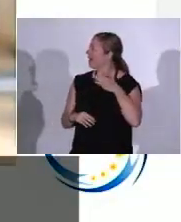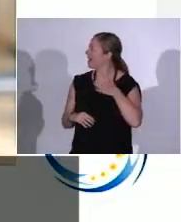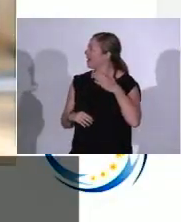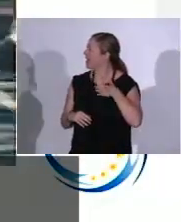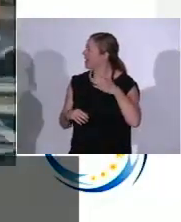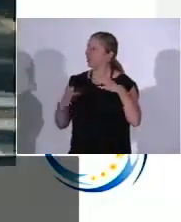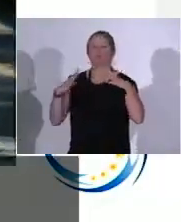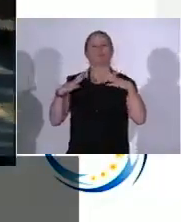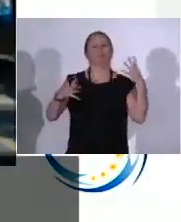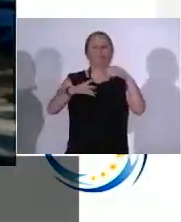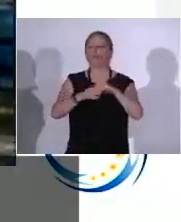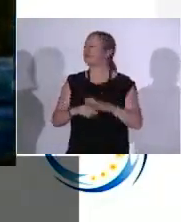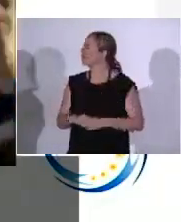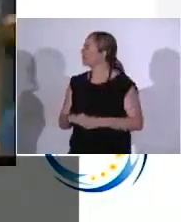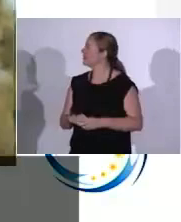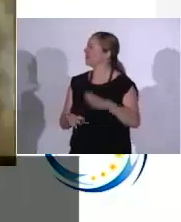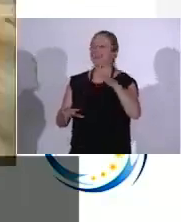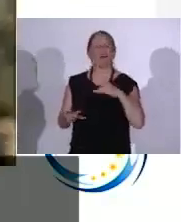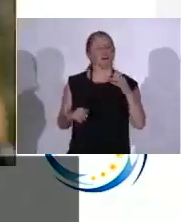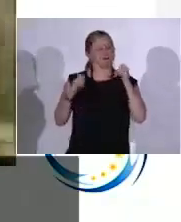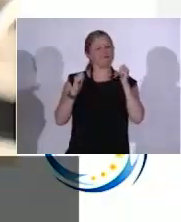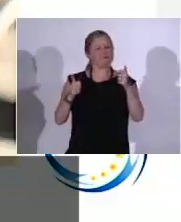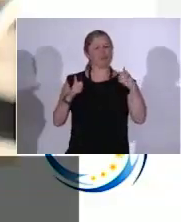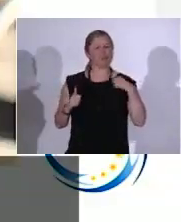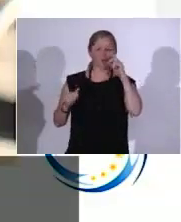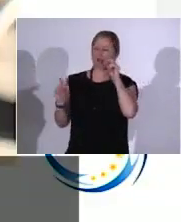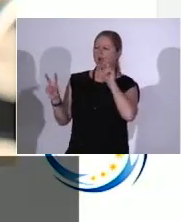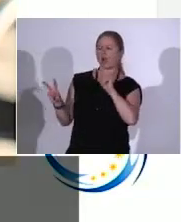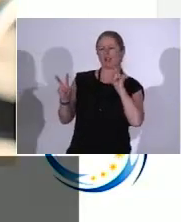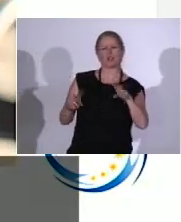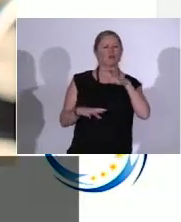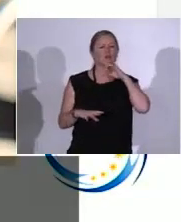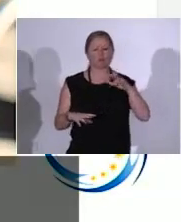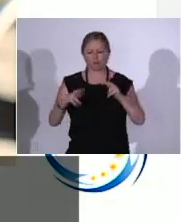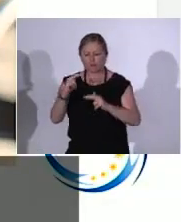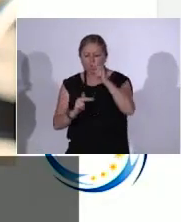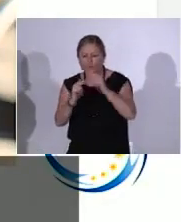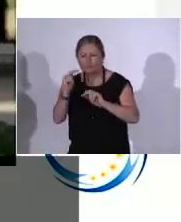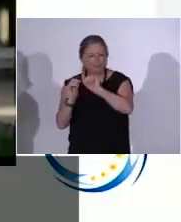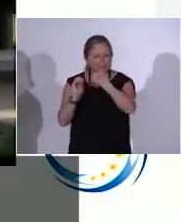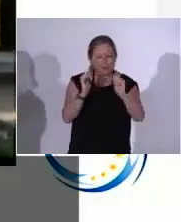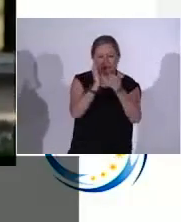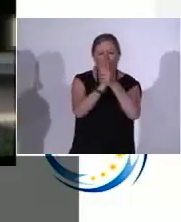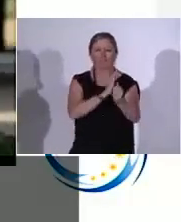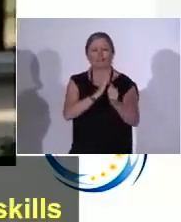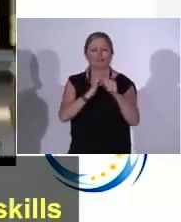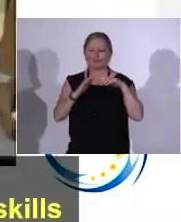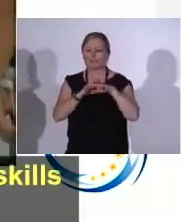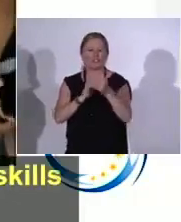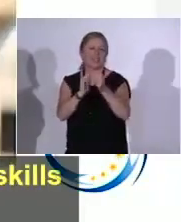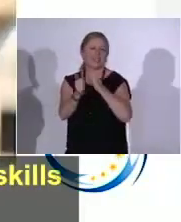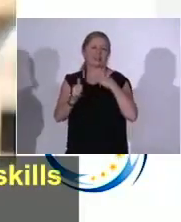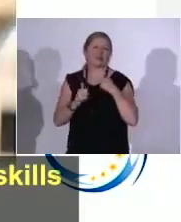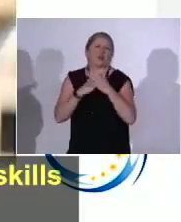physical stuff. It makes me feel like pretty good being able to watch these kids develop their skills in like a sport that like I love to